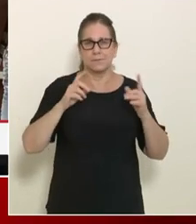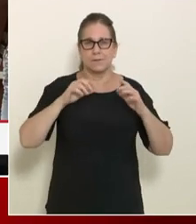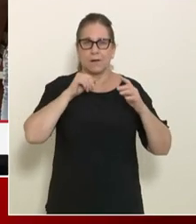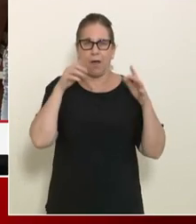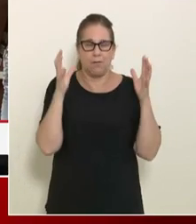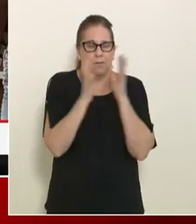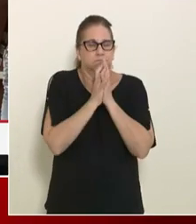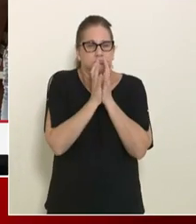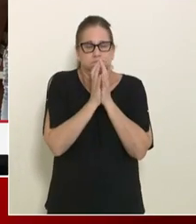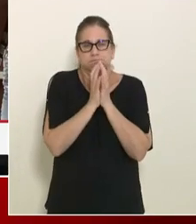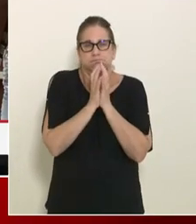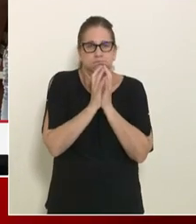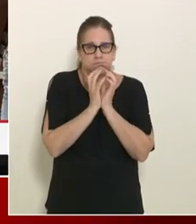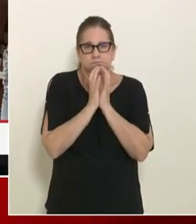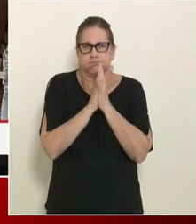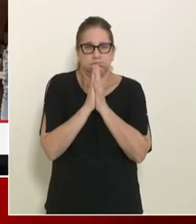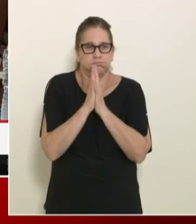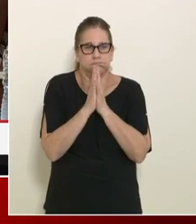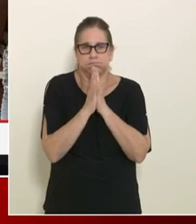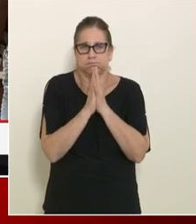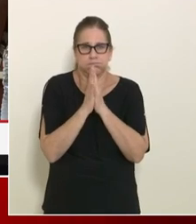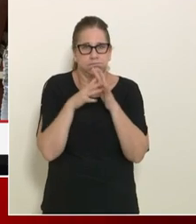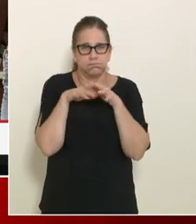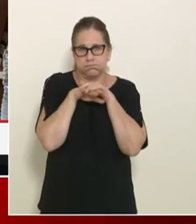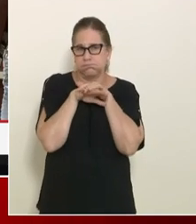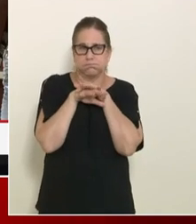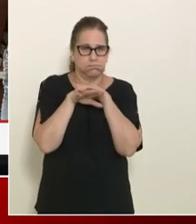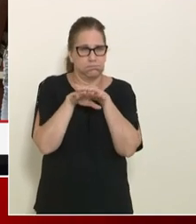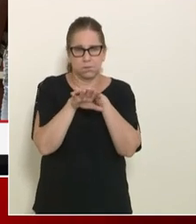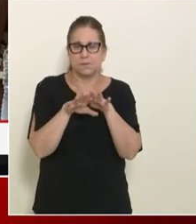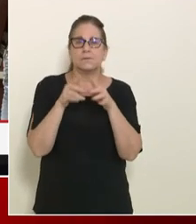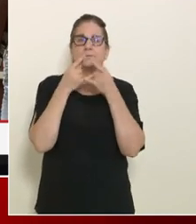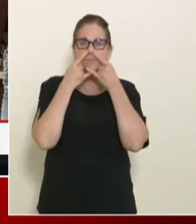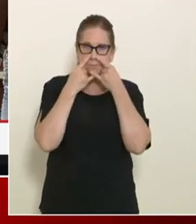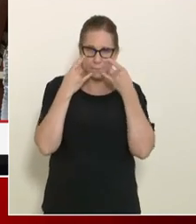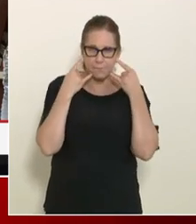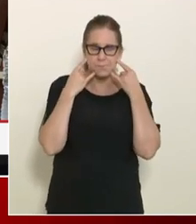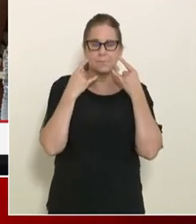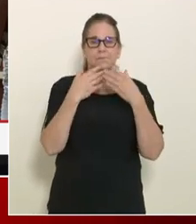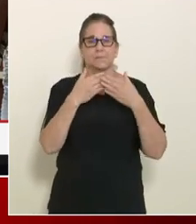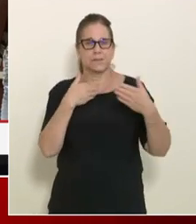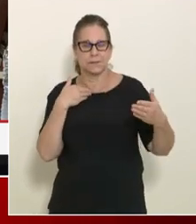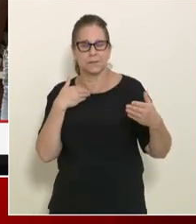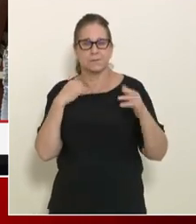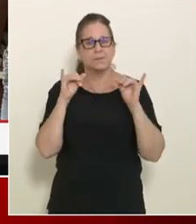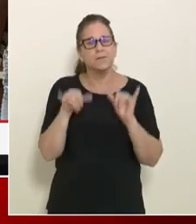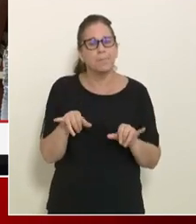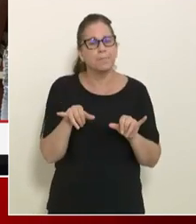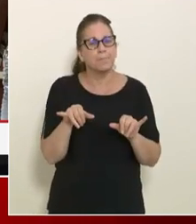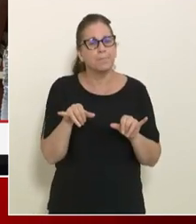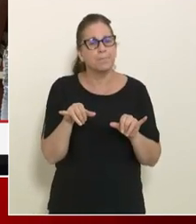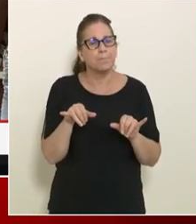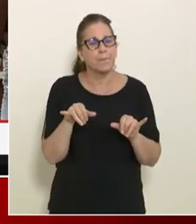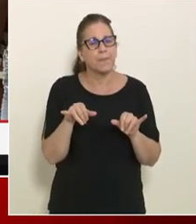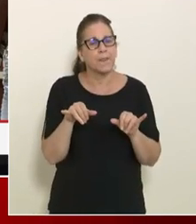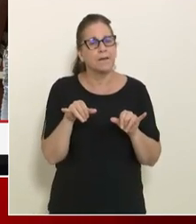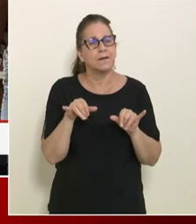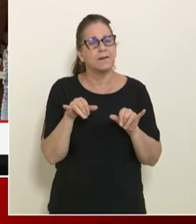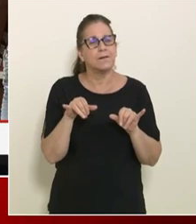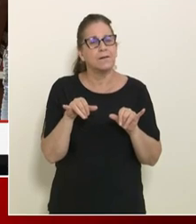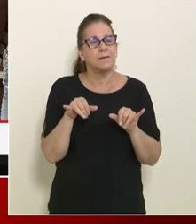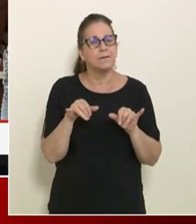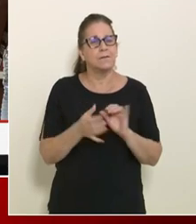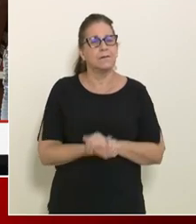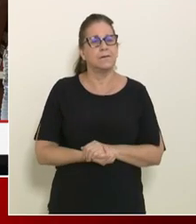restaurants by having meals delivered or picking them up. They're doing it mostly in